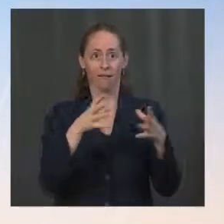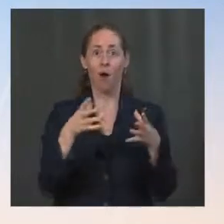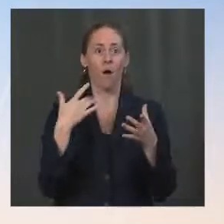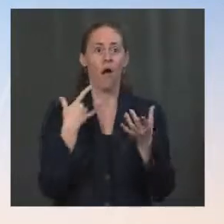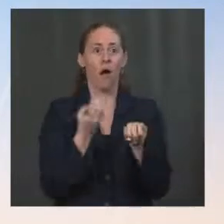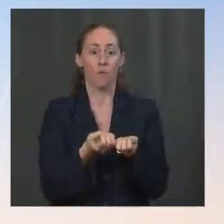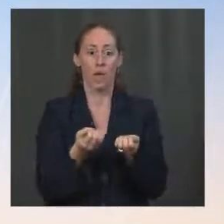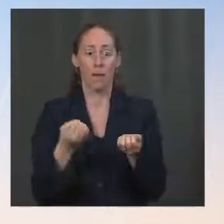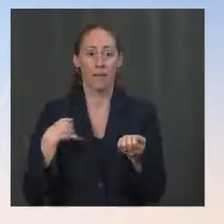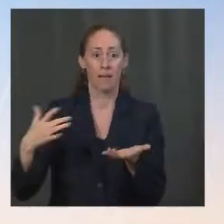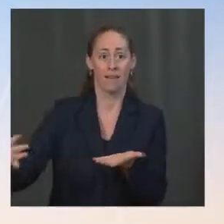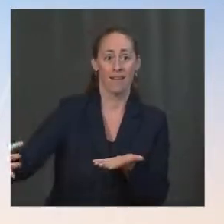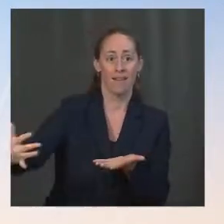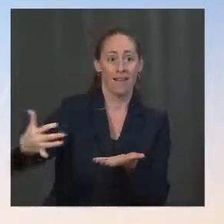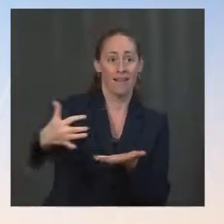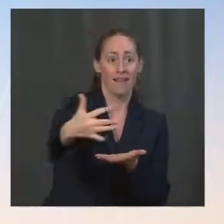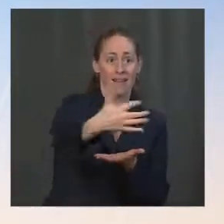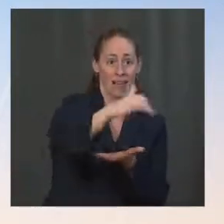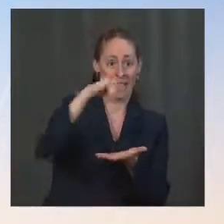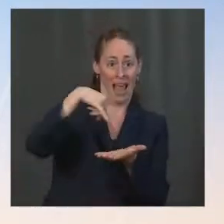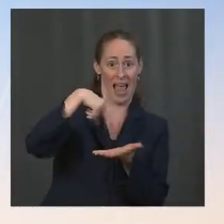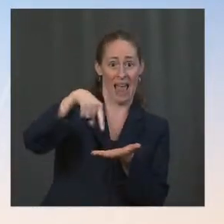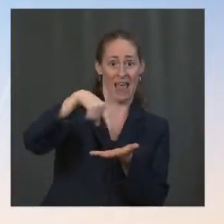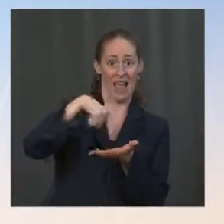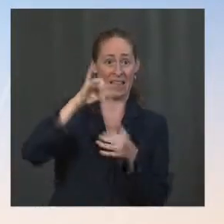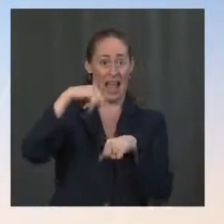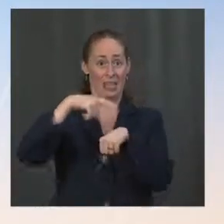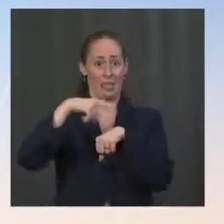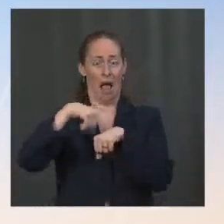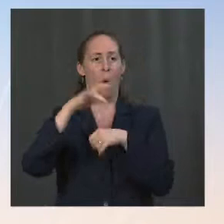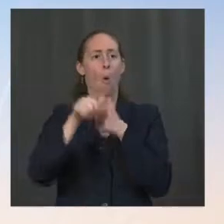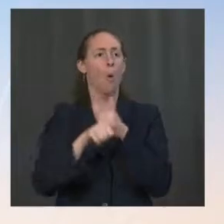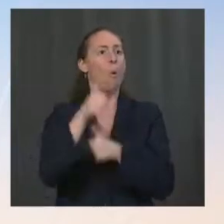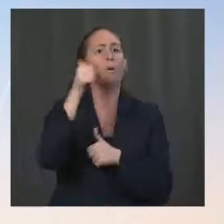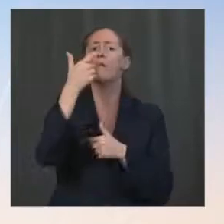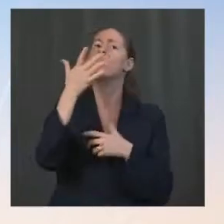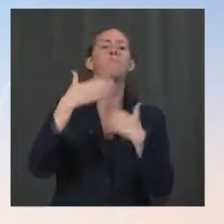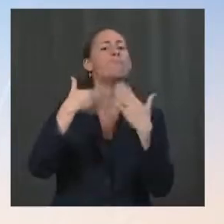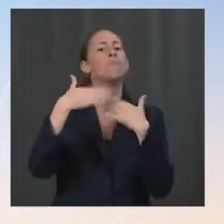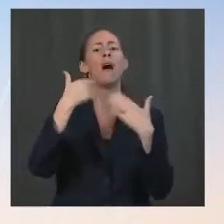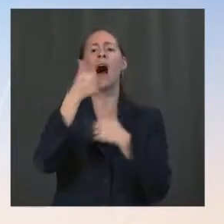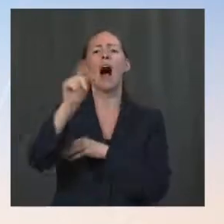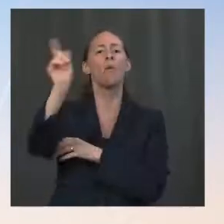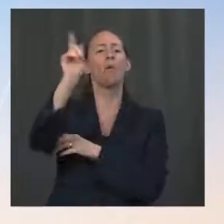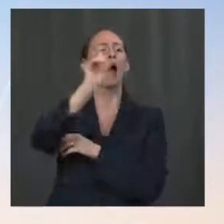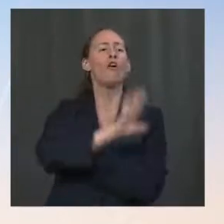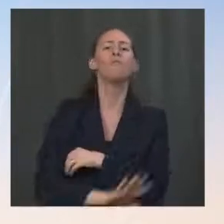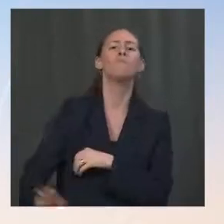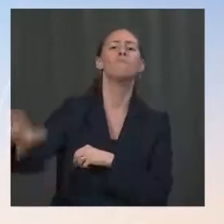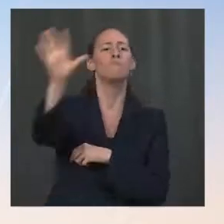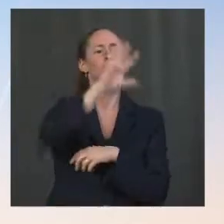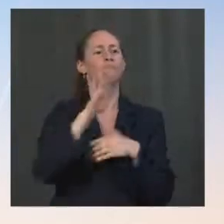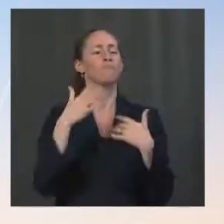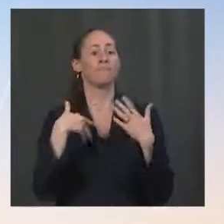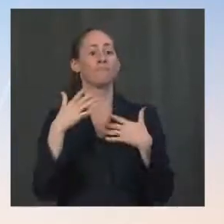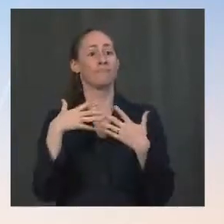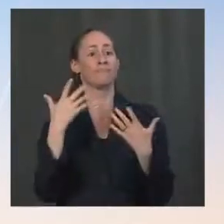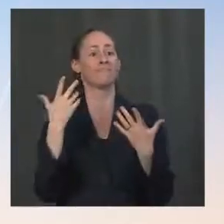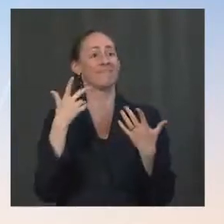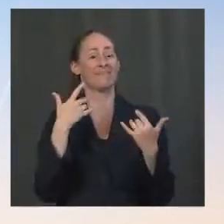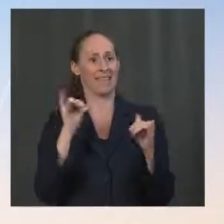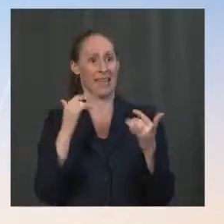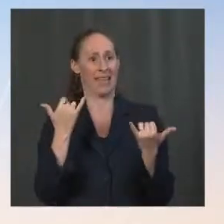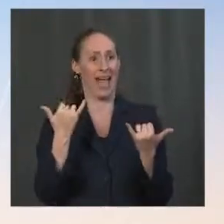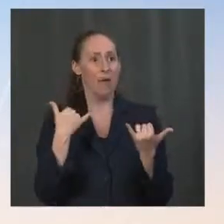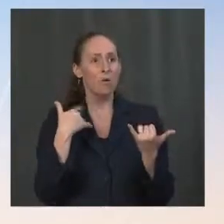is often a very dangerous part of any mission. But in this case, they're also doing that while there is an ongoing